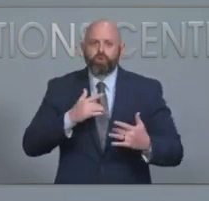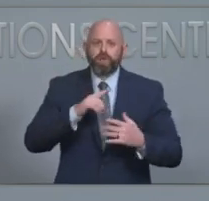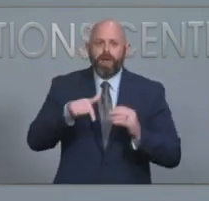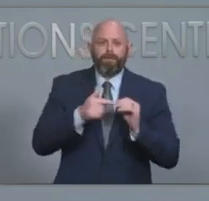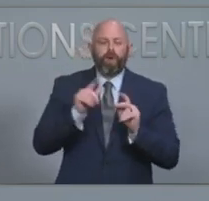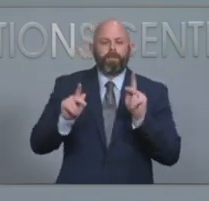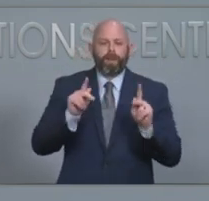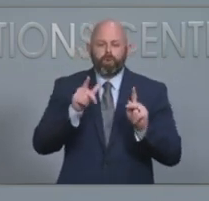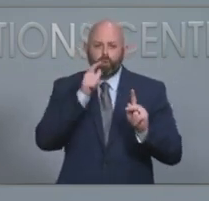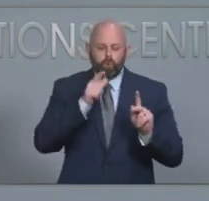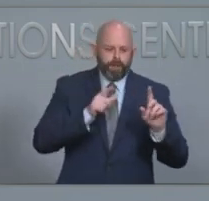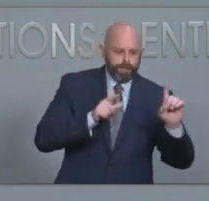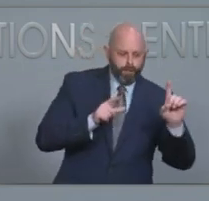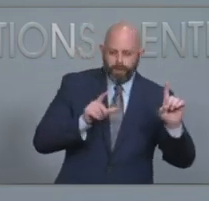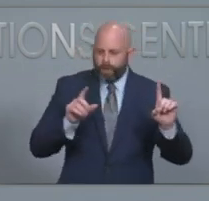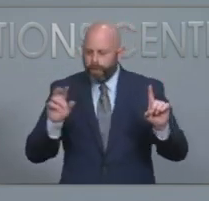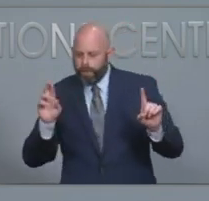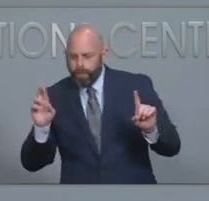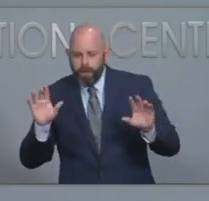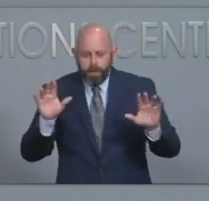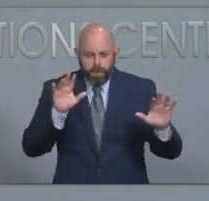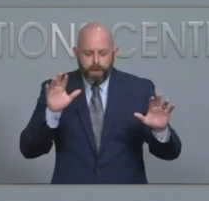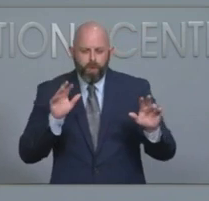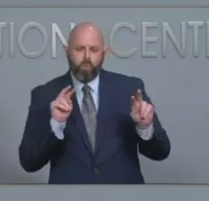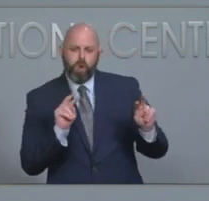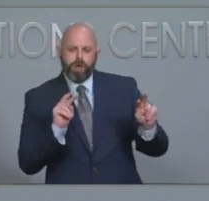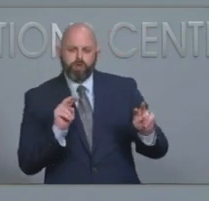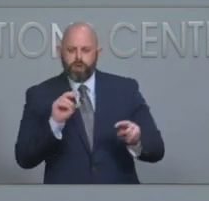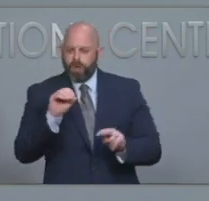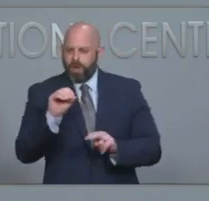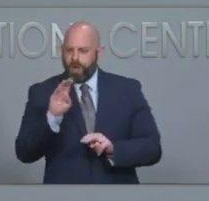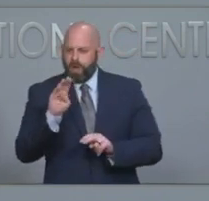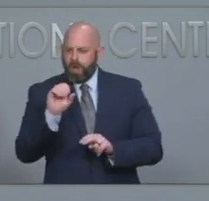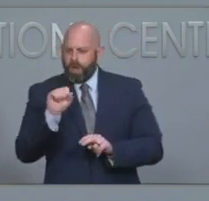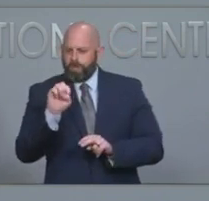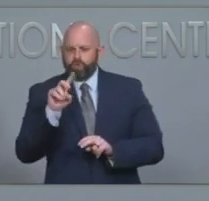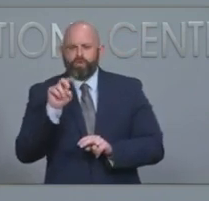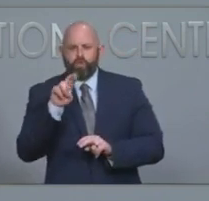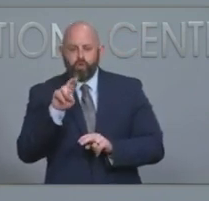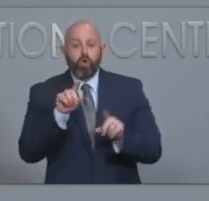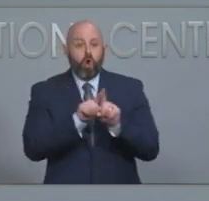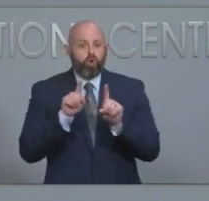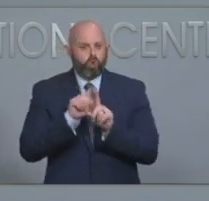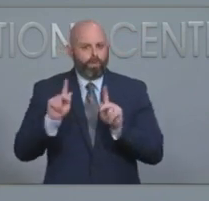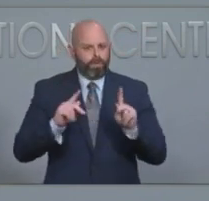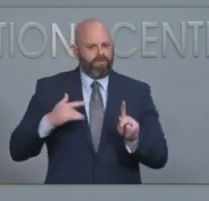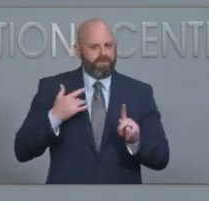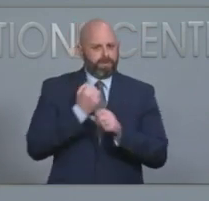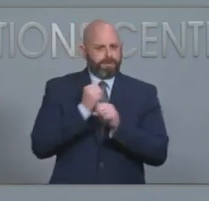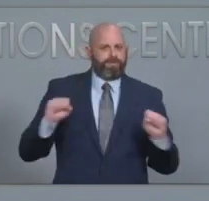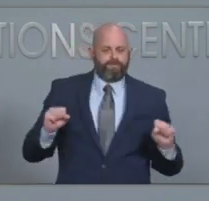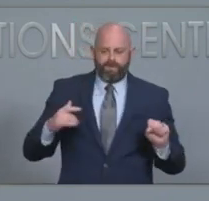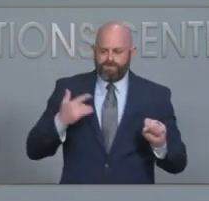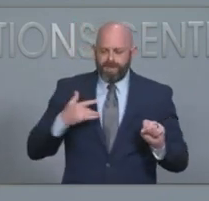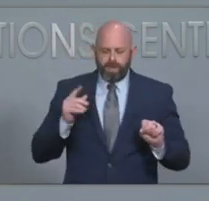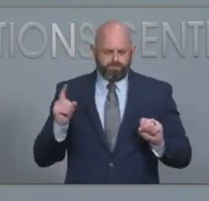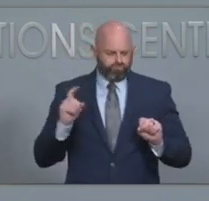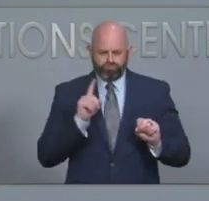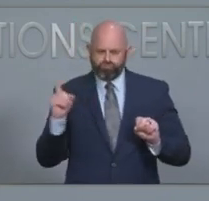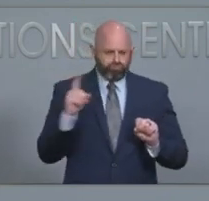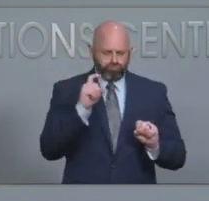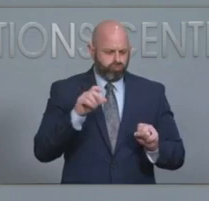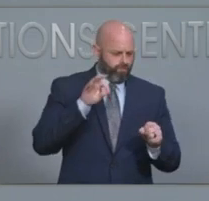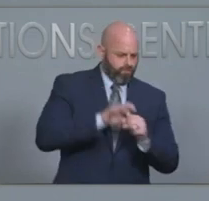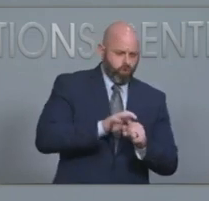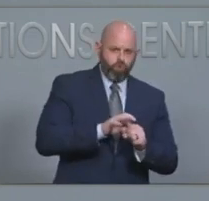observers? And have there been issues? We've heard reports about freer reign around the voting areas, but have any voters actually reported